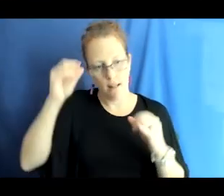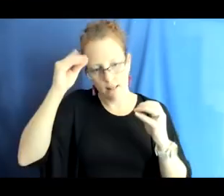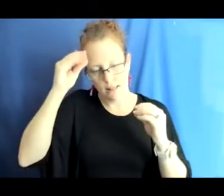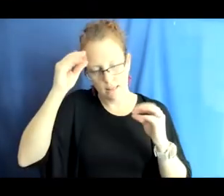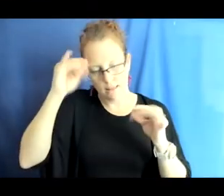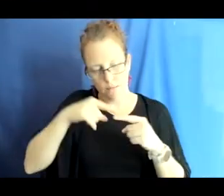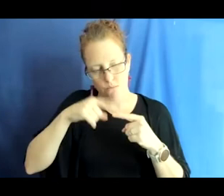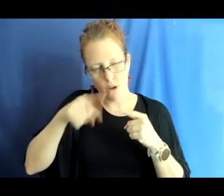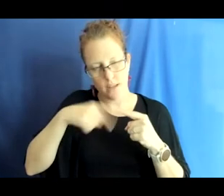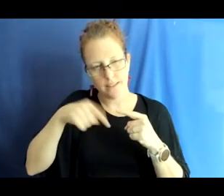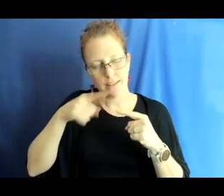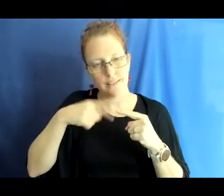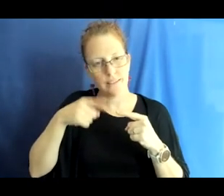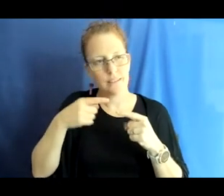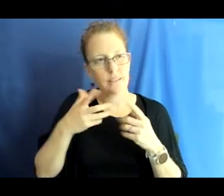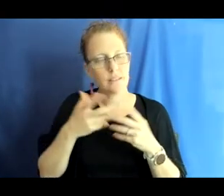surreal and so,